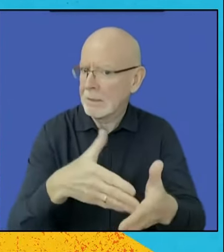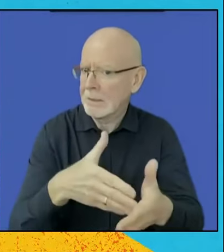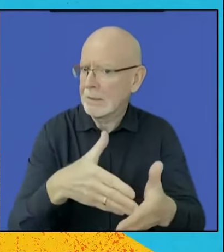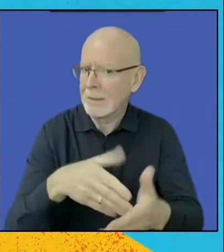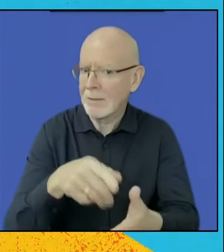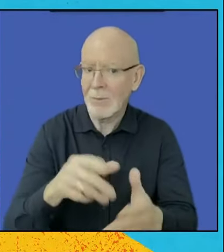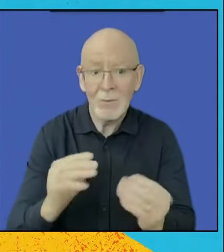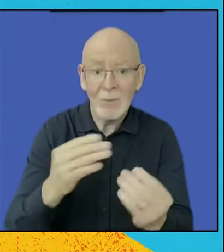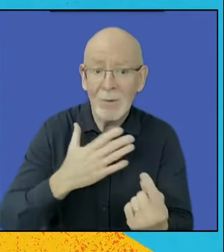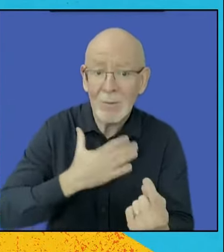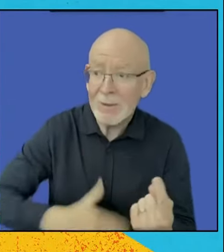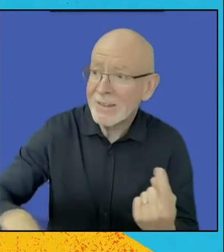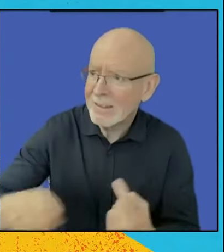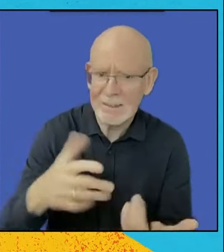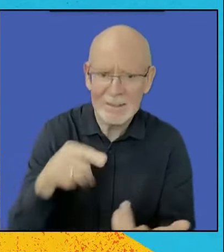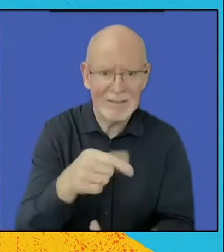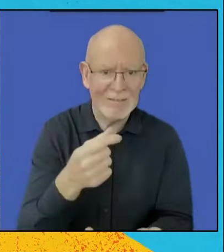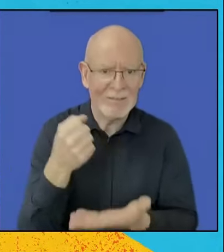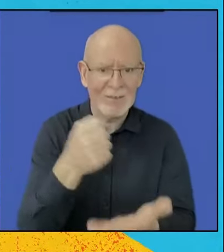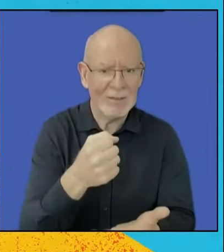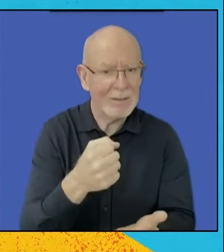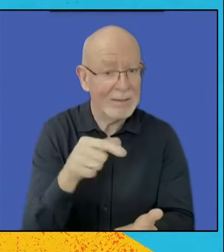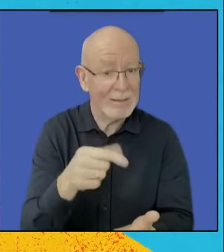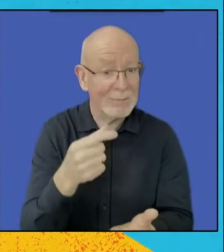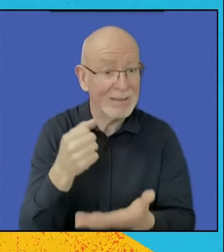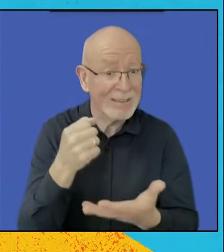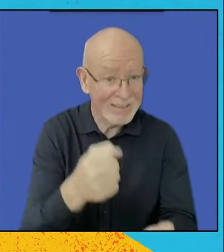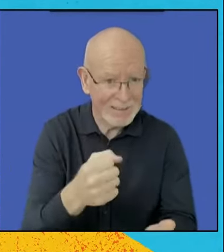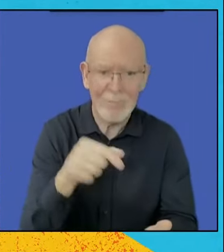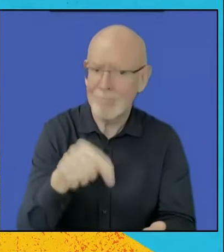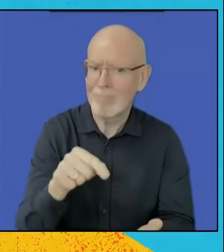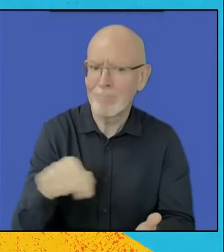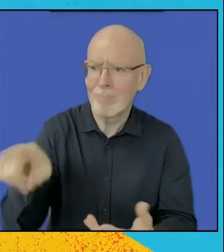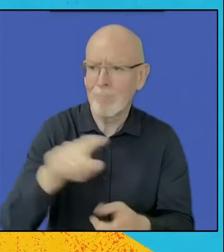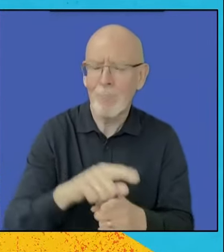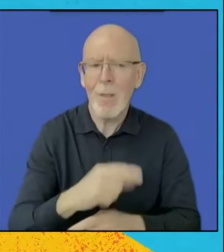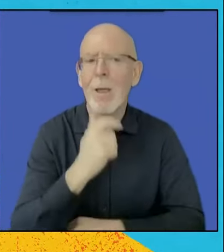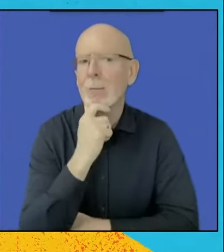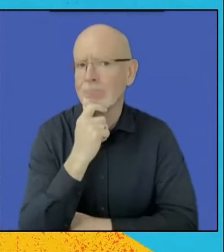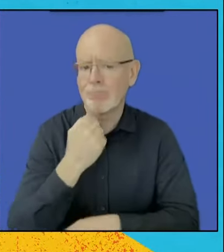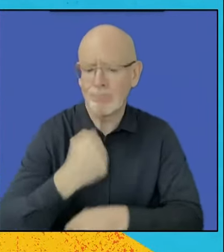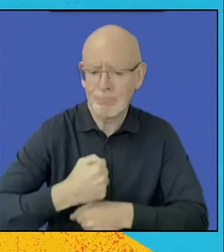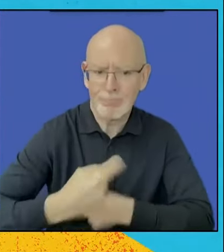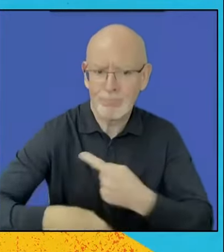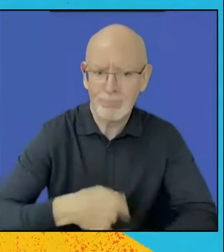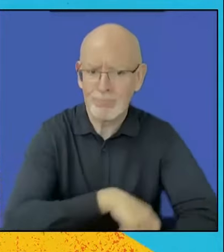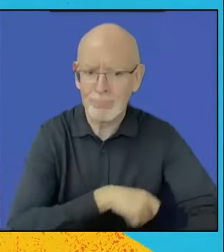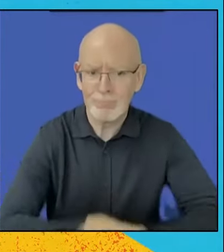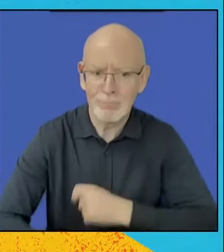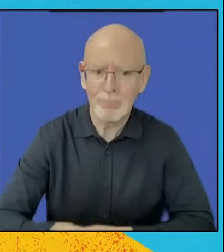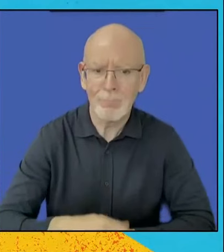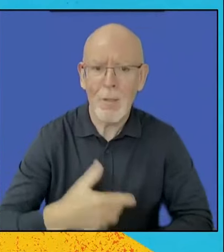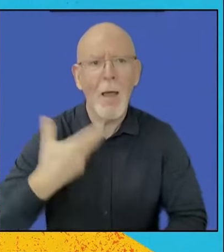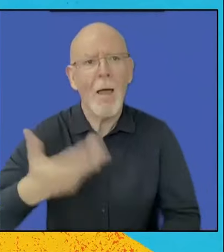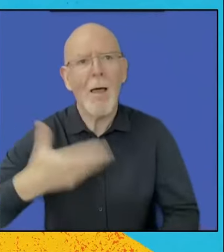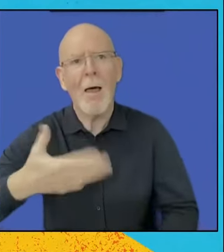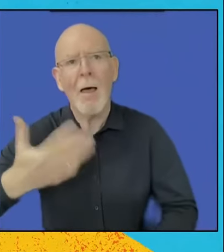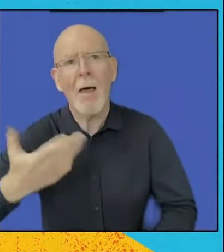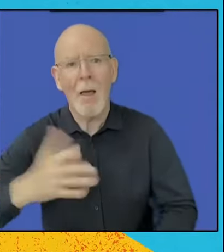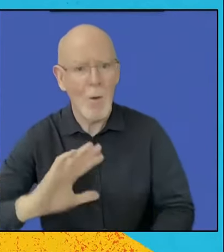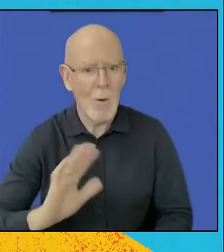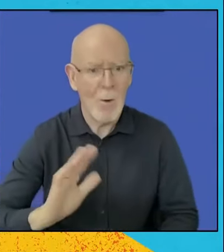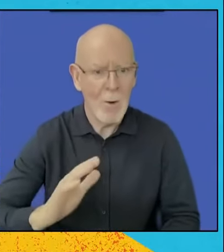young people and others address the different issues in an intersectional way? 75 seconds. Now you'll see why inclusion is important.